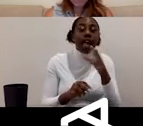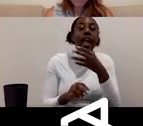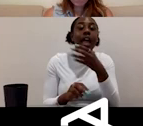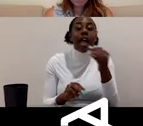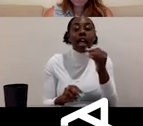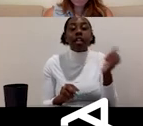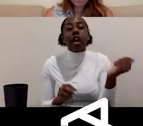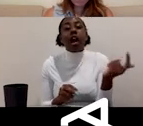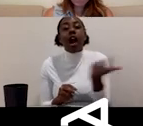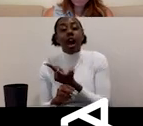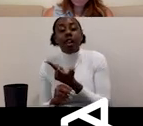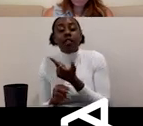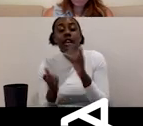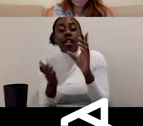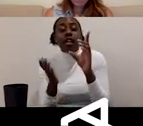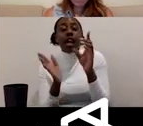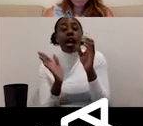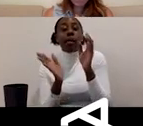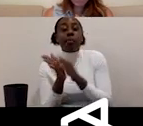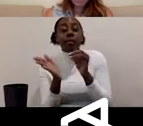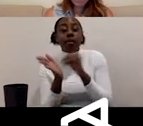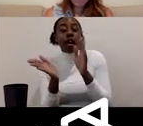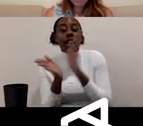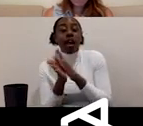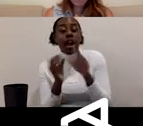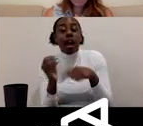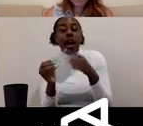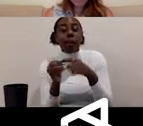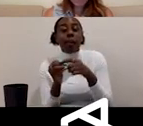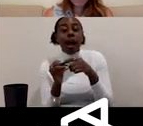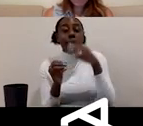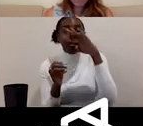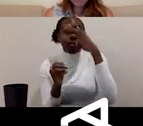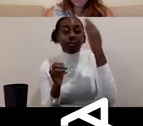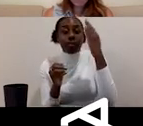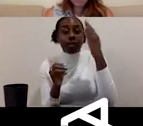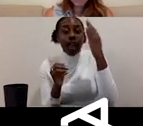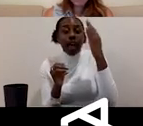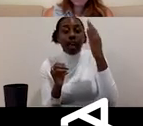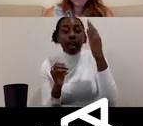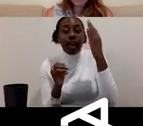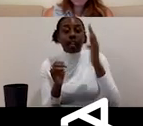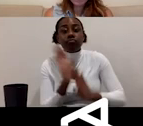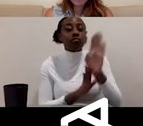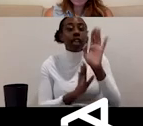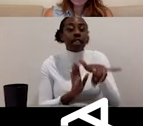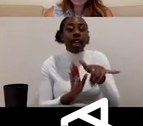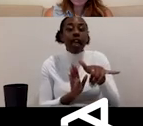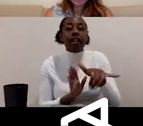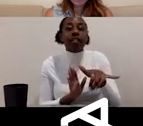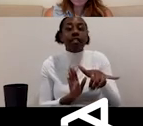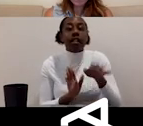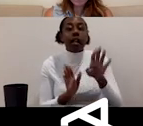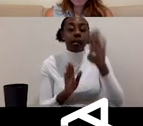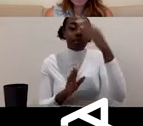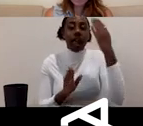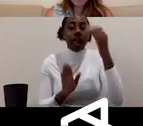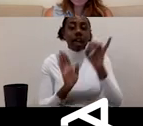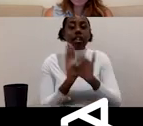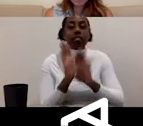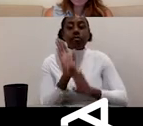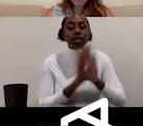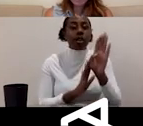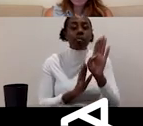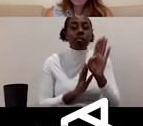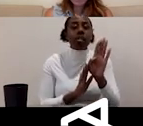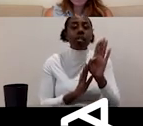Church Committee made those COINTEL documents public, and we know the extent of their surveillance then, we have a right to know what's going on